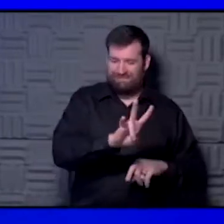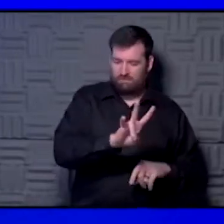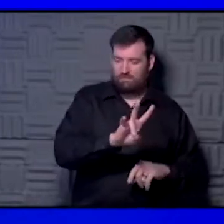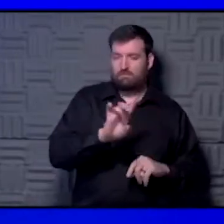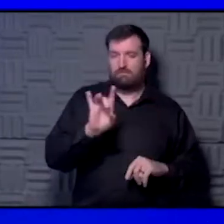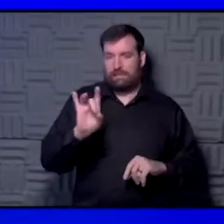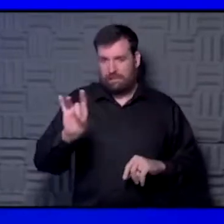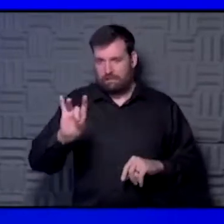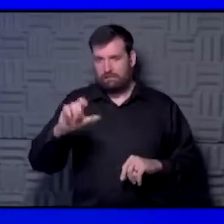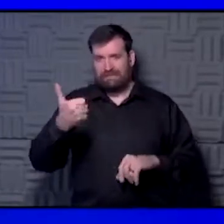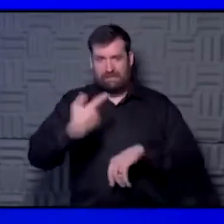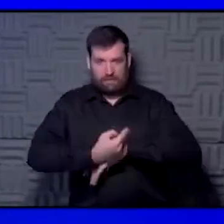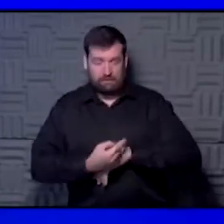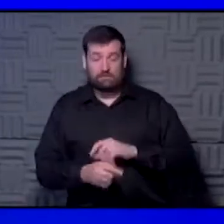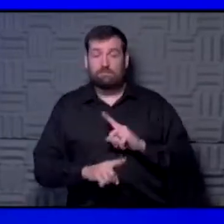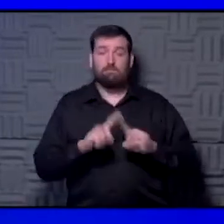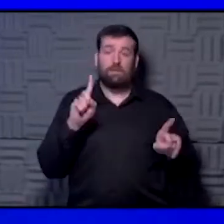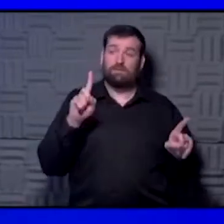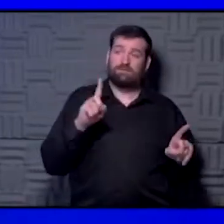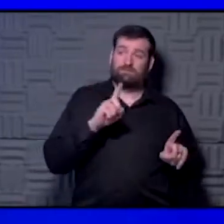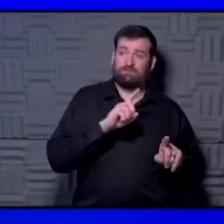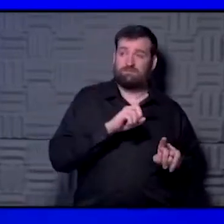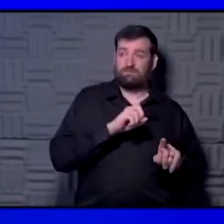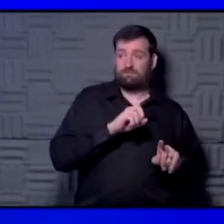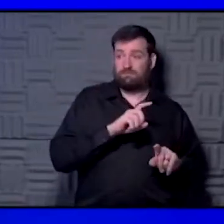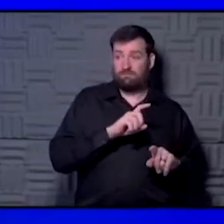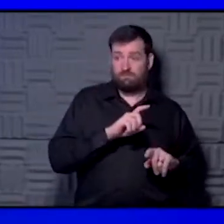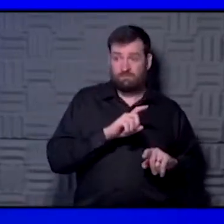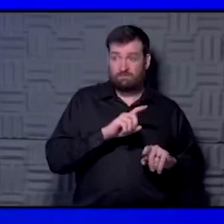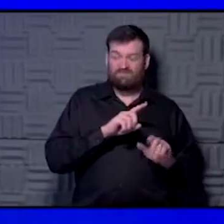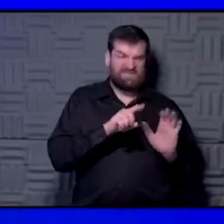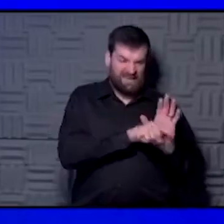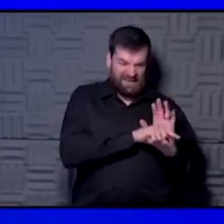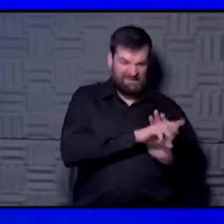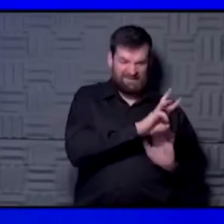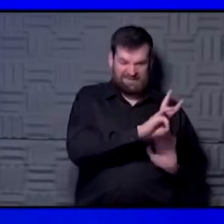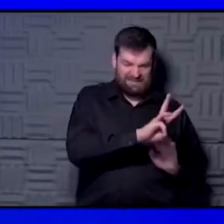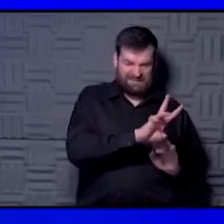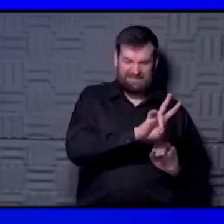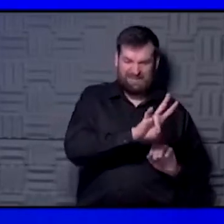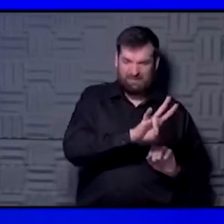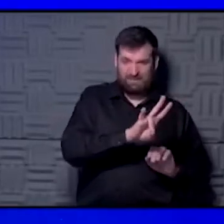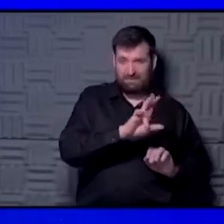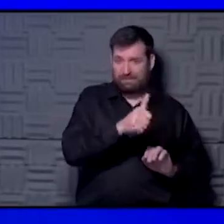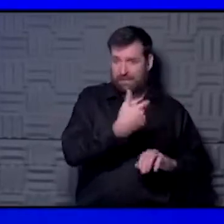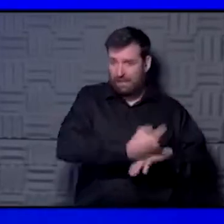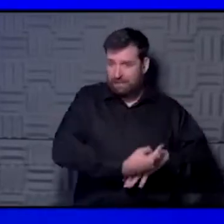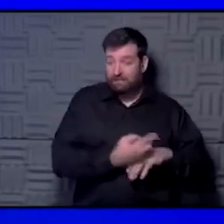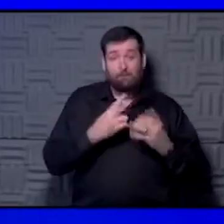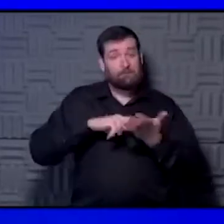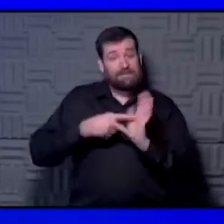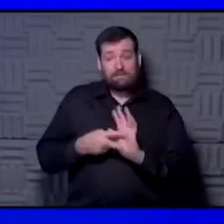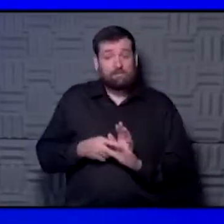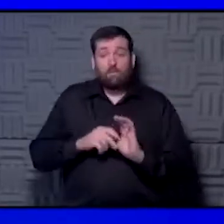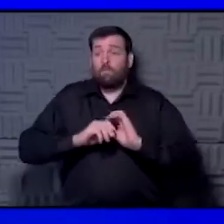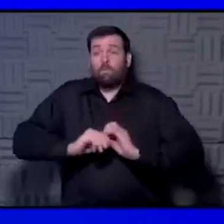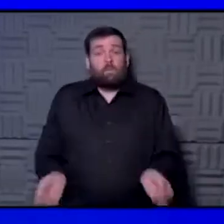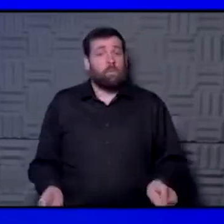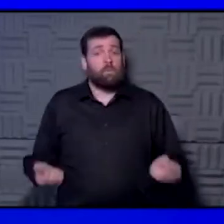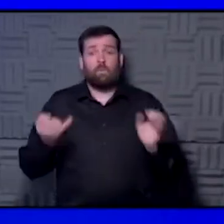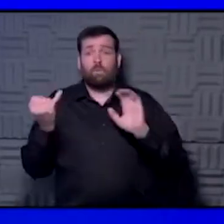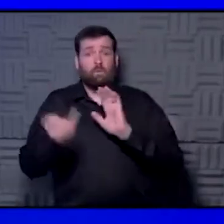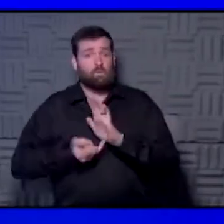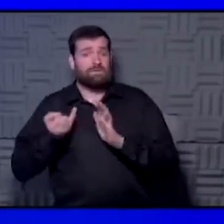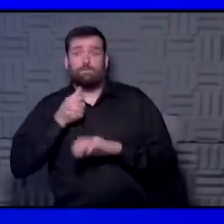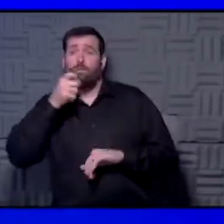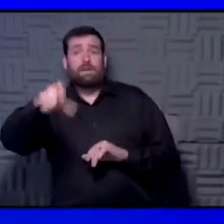days. However, testing positive at negative at 6, 7, 10 days does not negate the need for you to